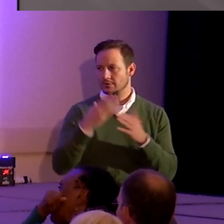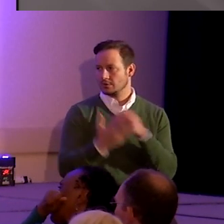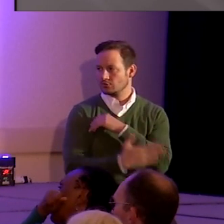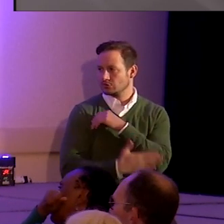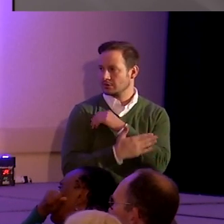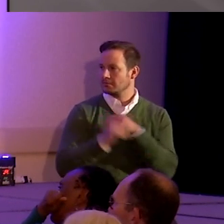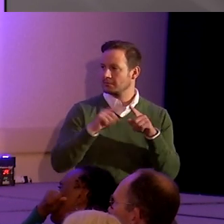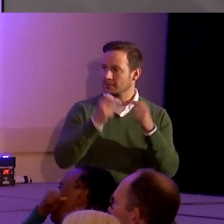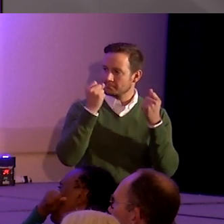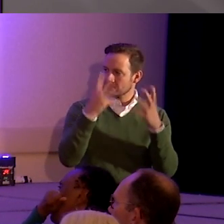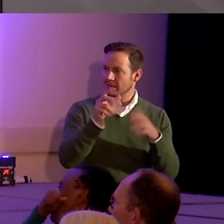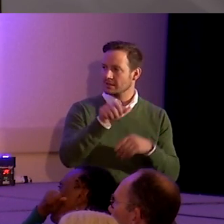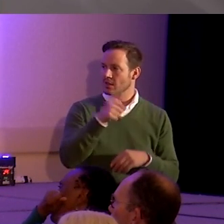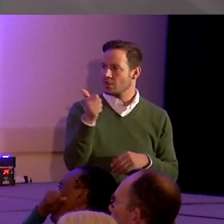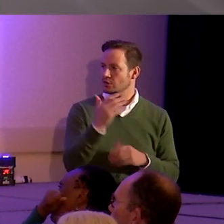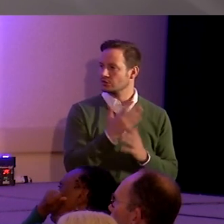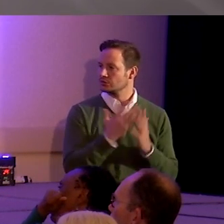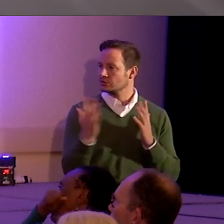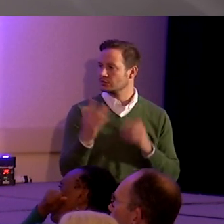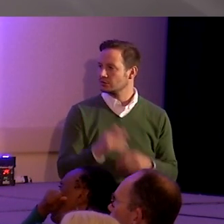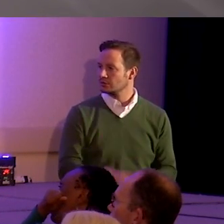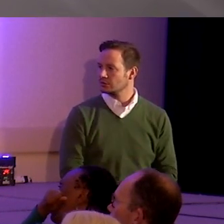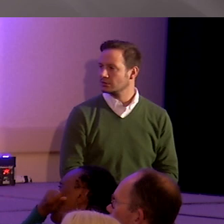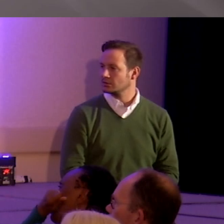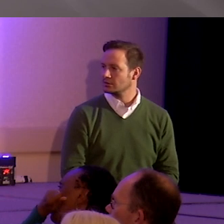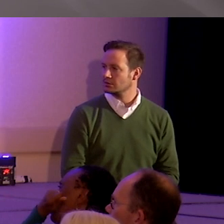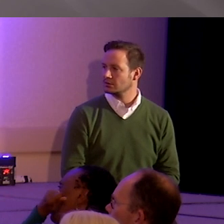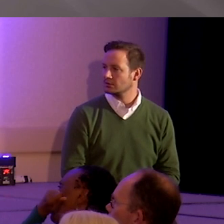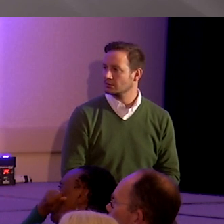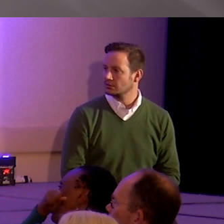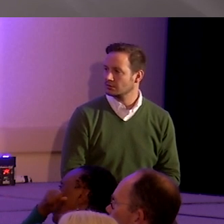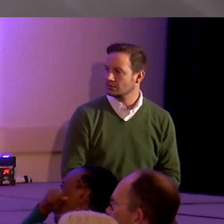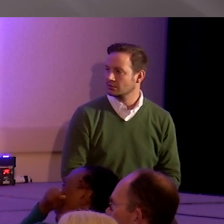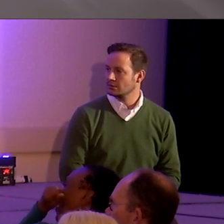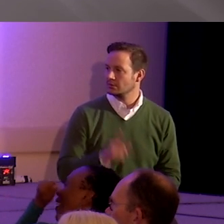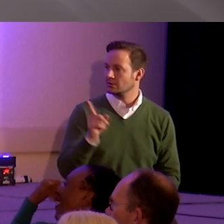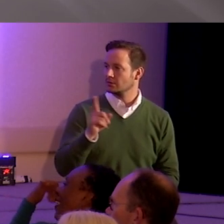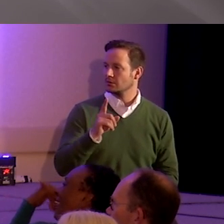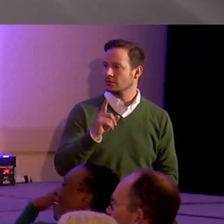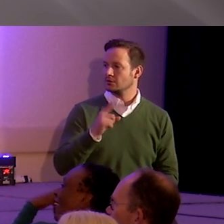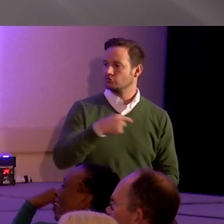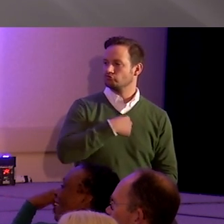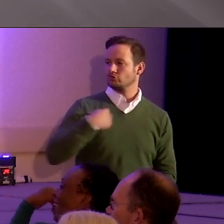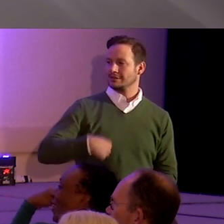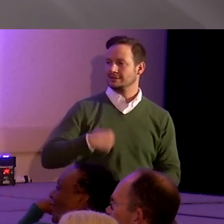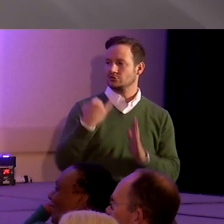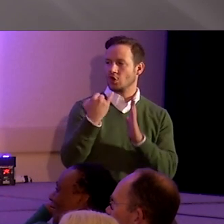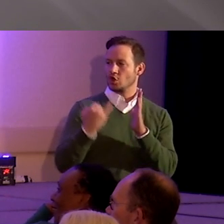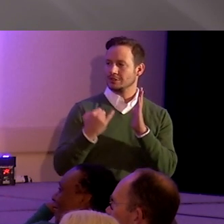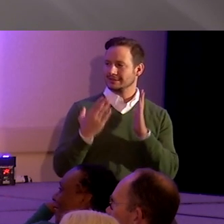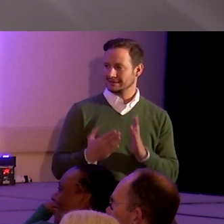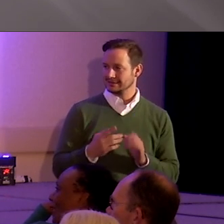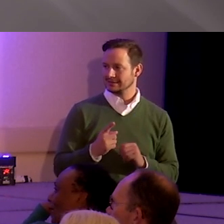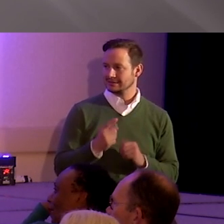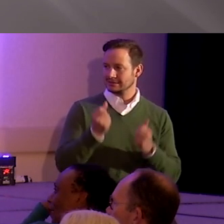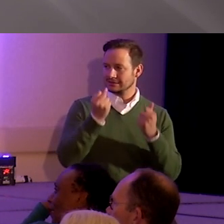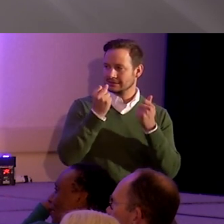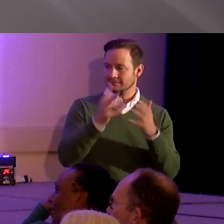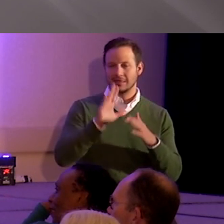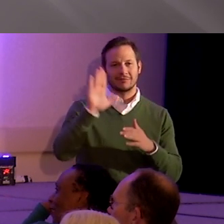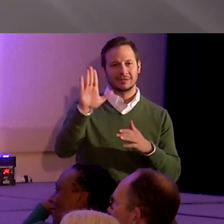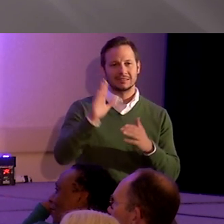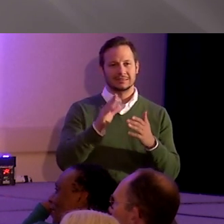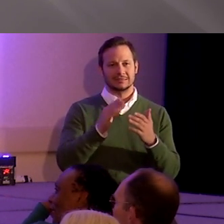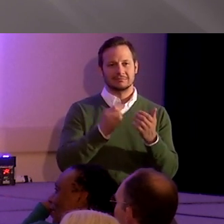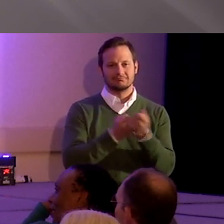others. Ai Weiwei, the wonderful Chinese artist, a lot of his fans